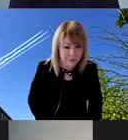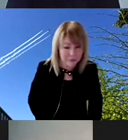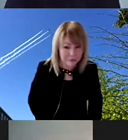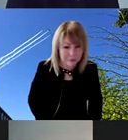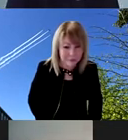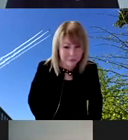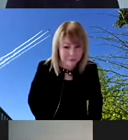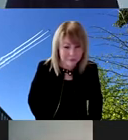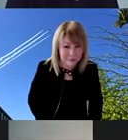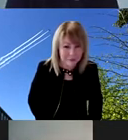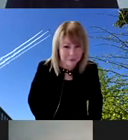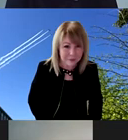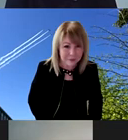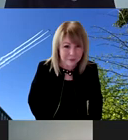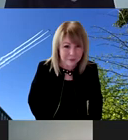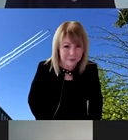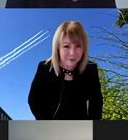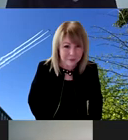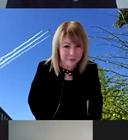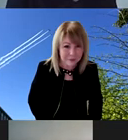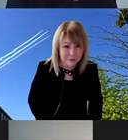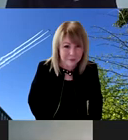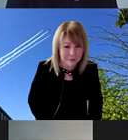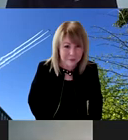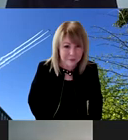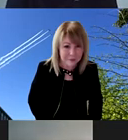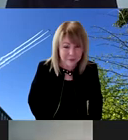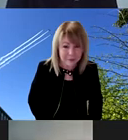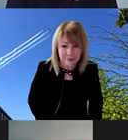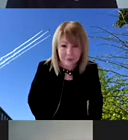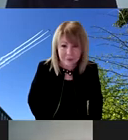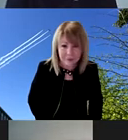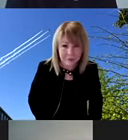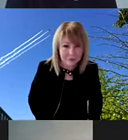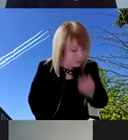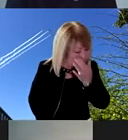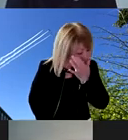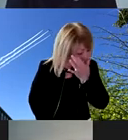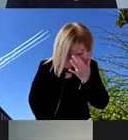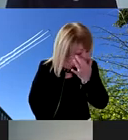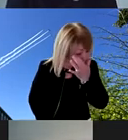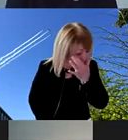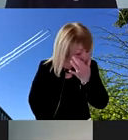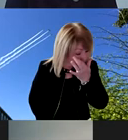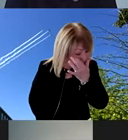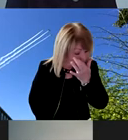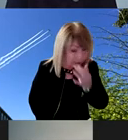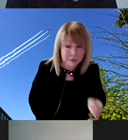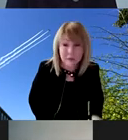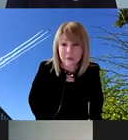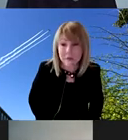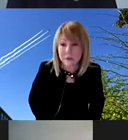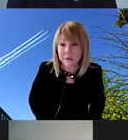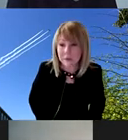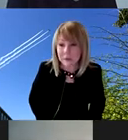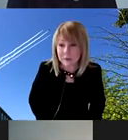take two rounds of this. And the first one is to, we'll do a first round together in person, and that will